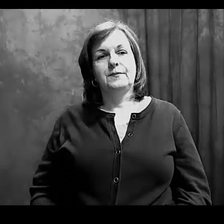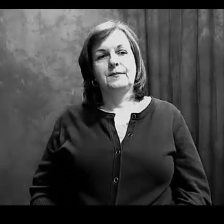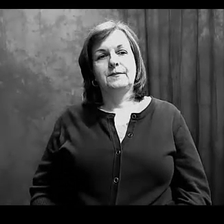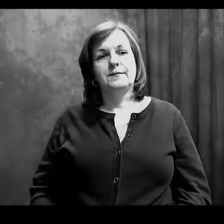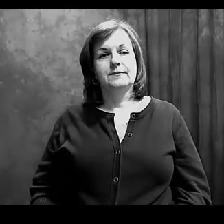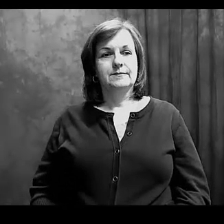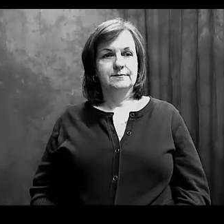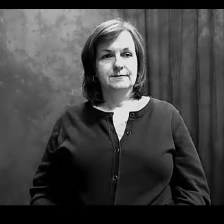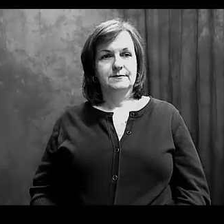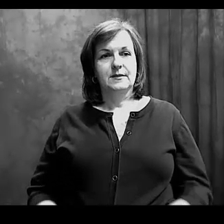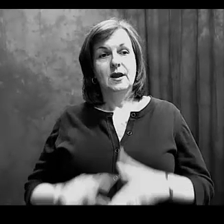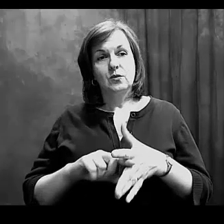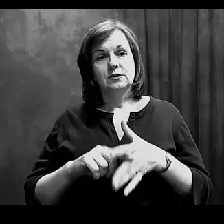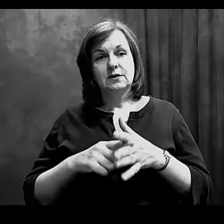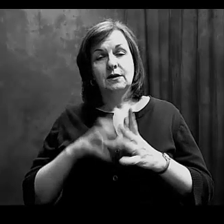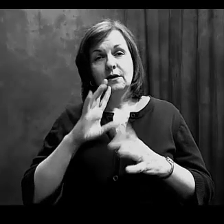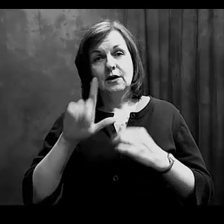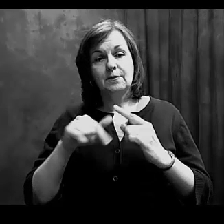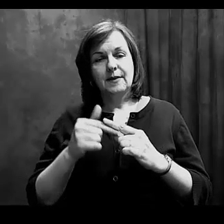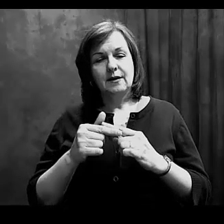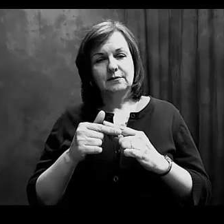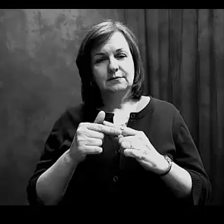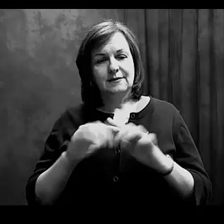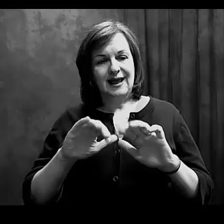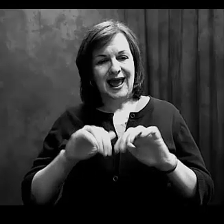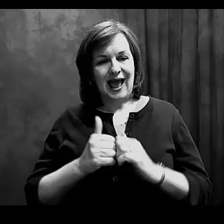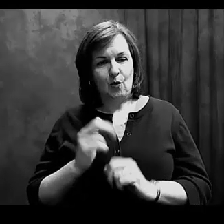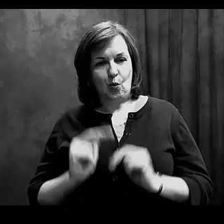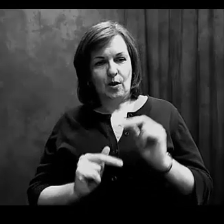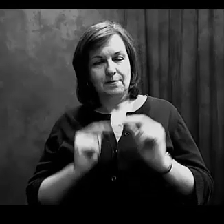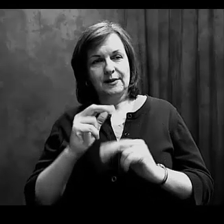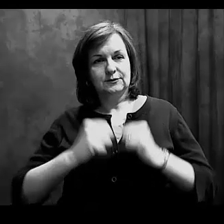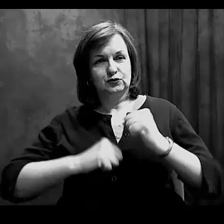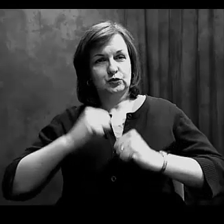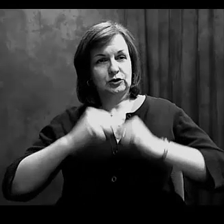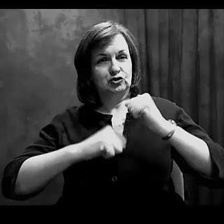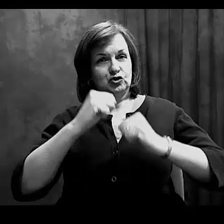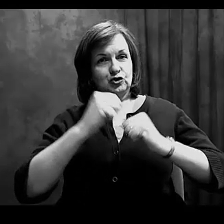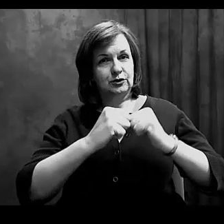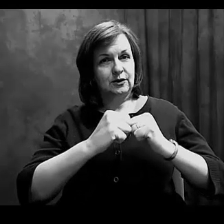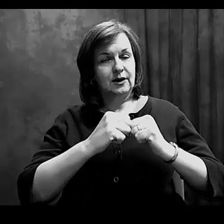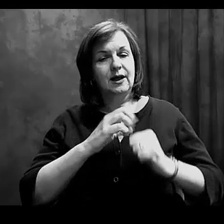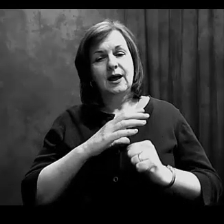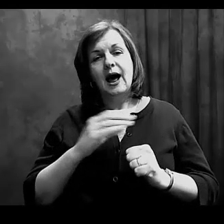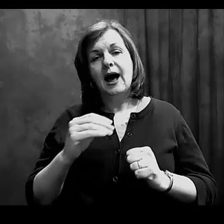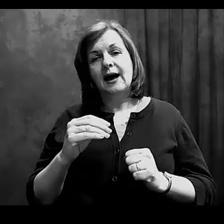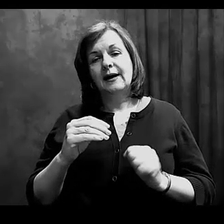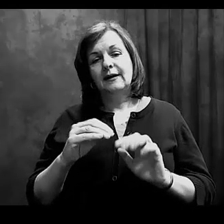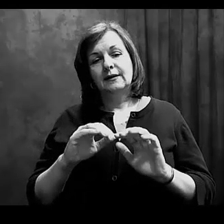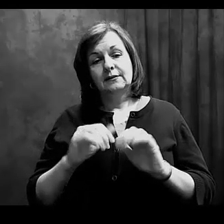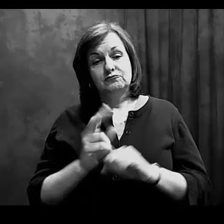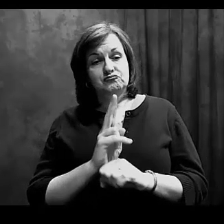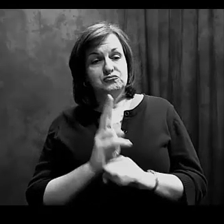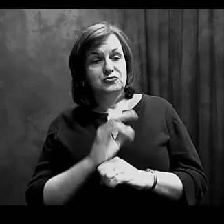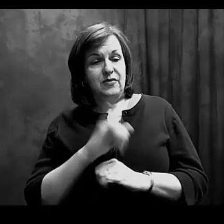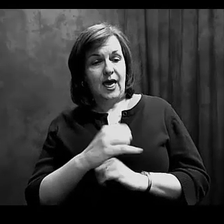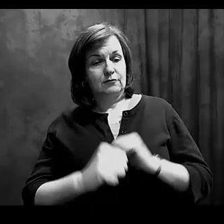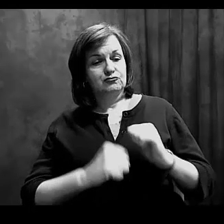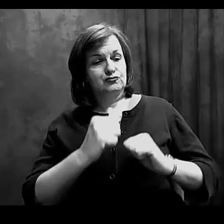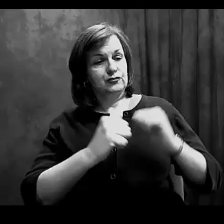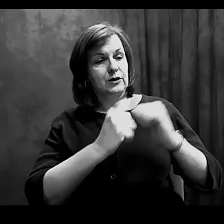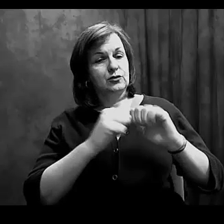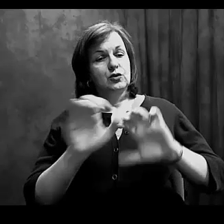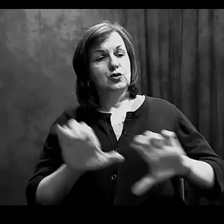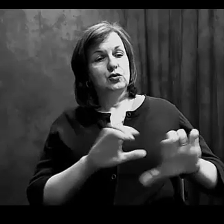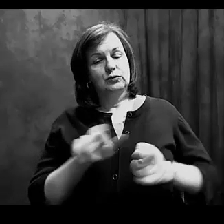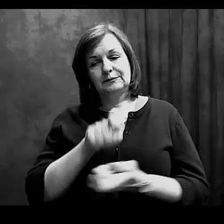Need to start out thinking about complexity of animals, how we build structure, and how we use that